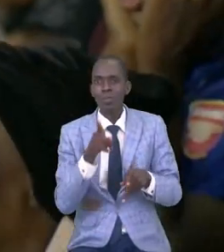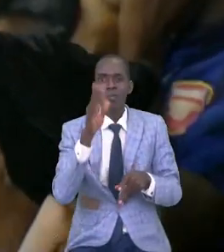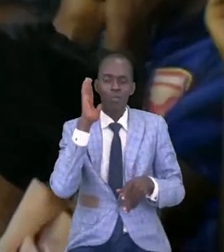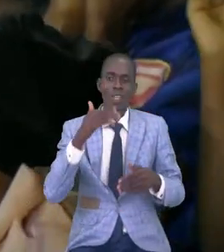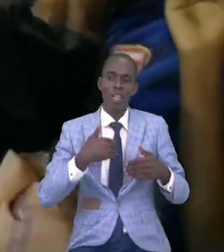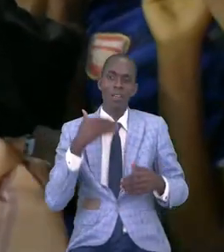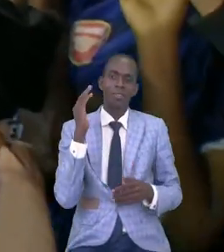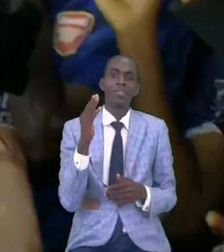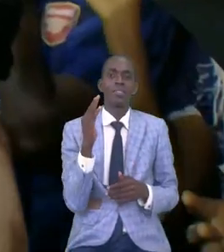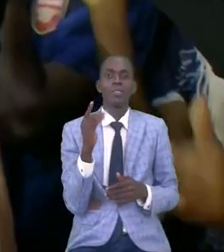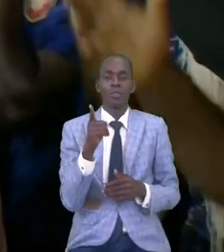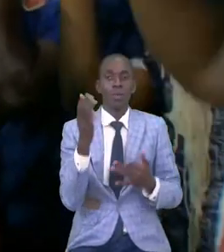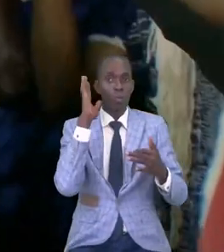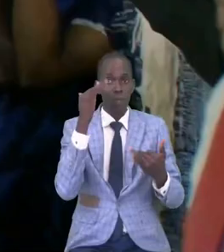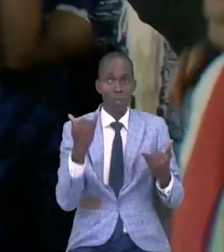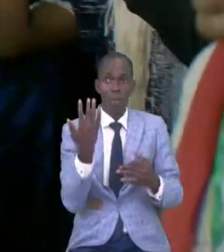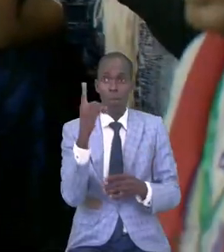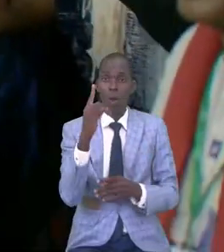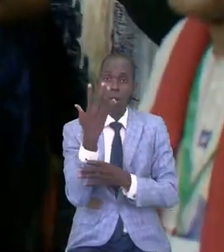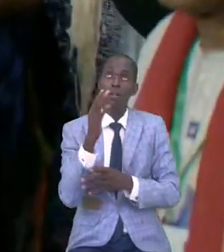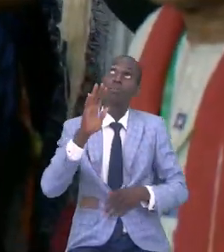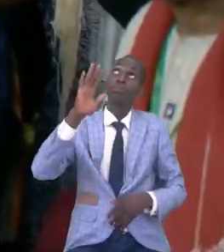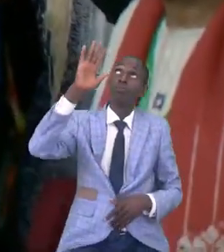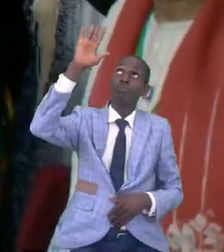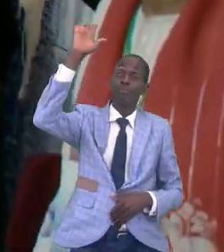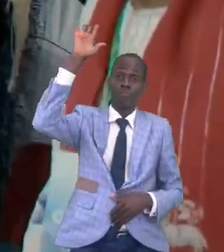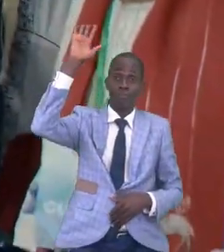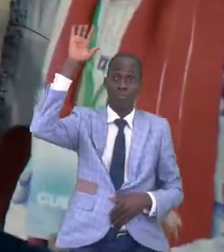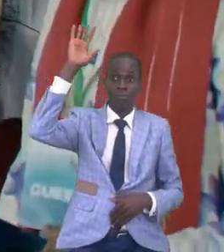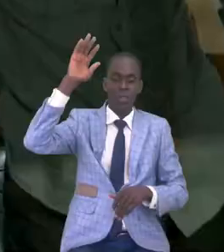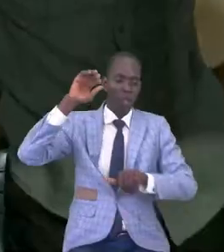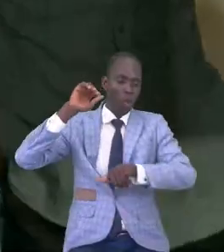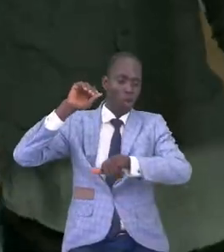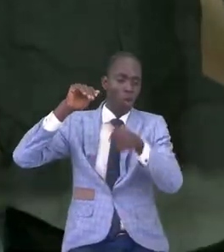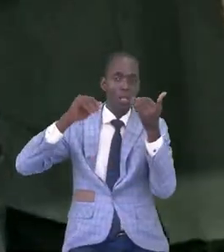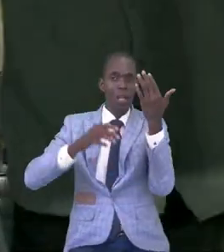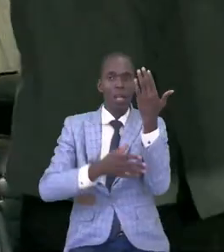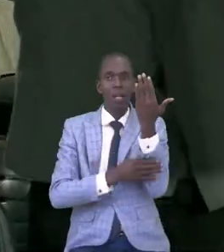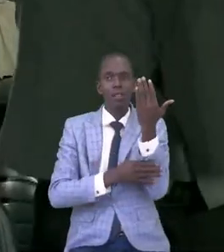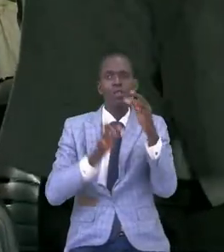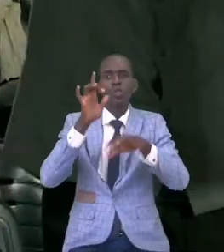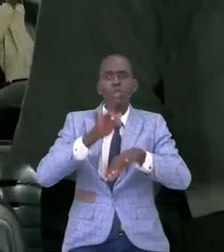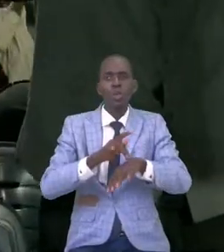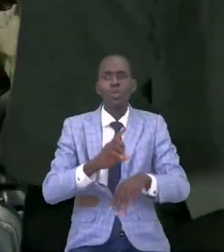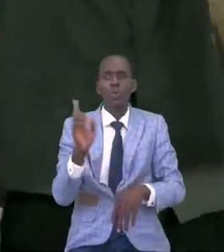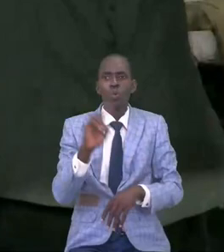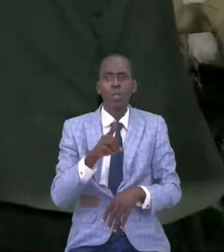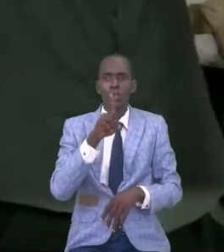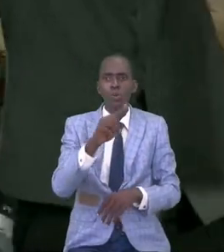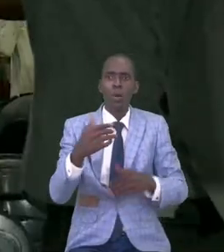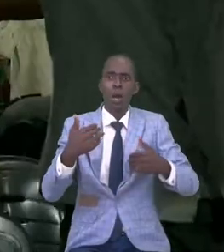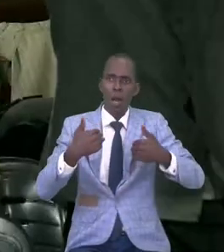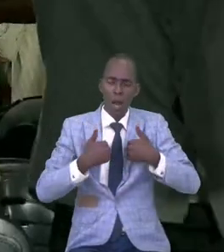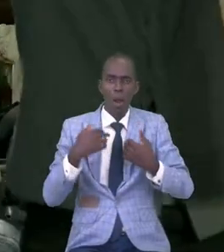Raise up one hand and lay the other hand where you have the challenge. The final